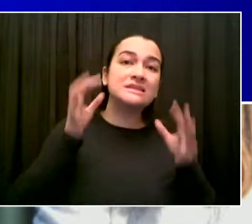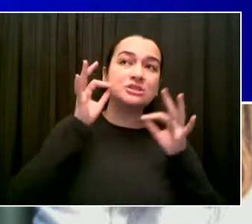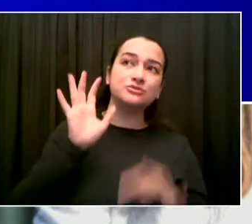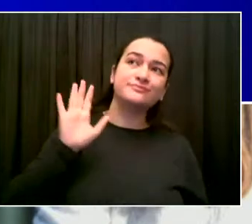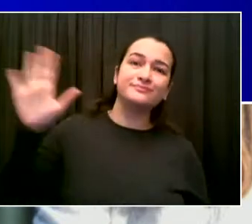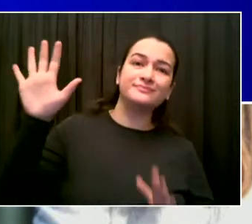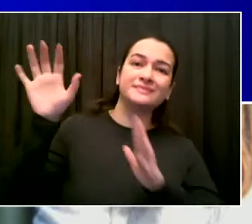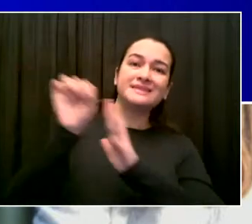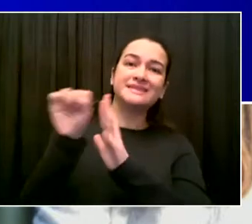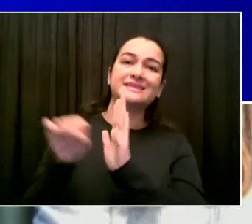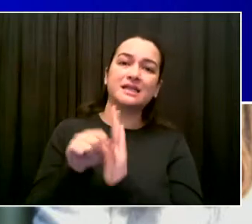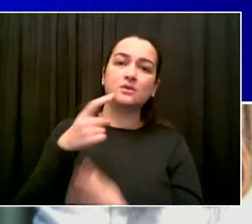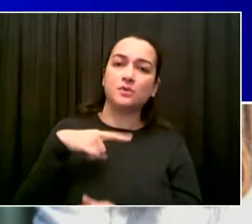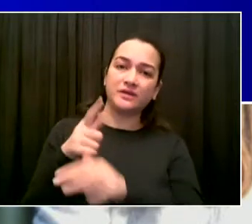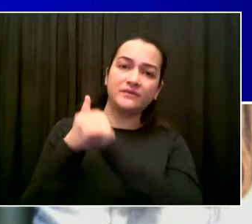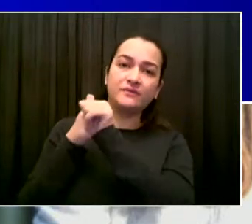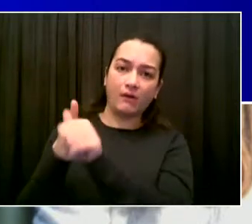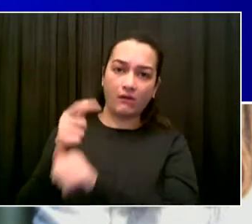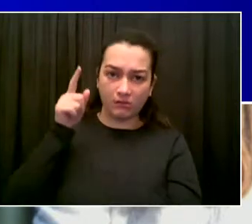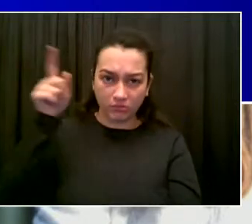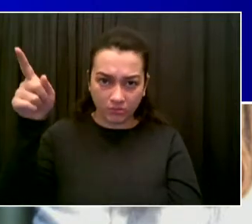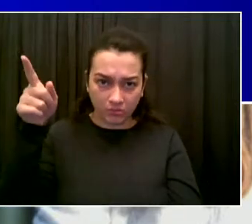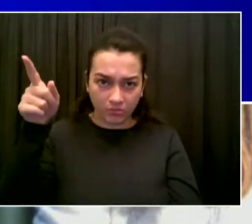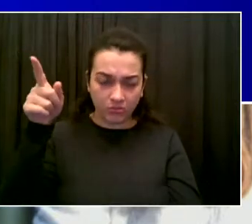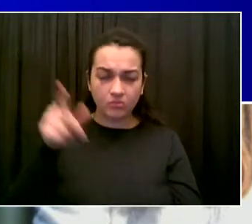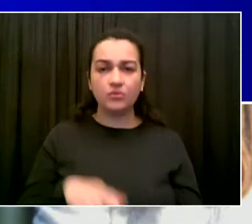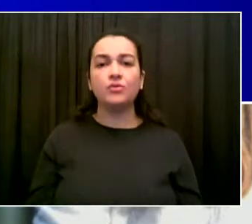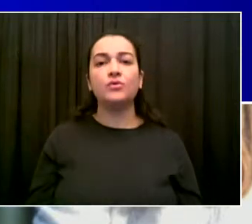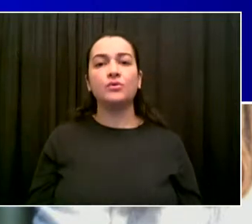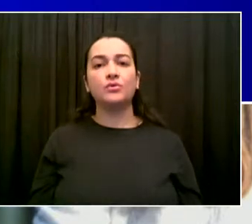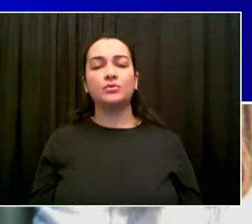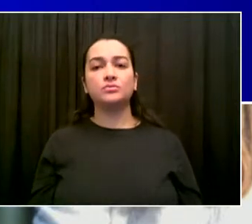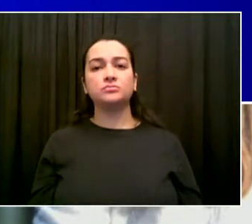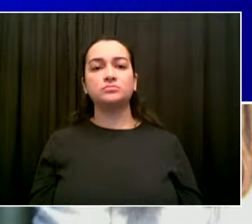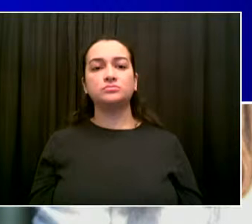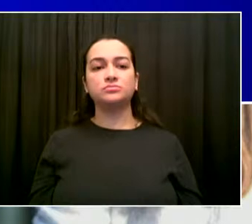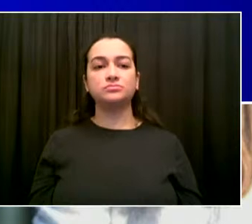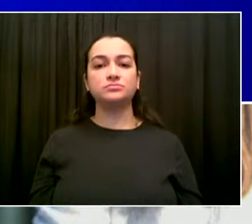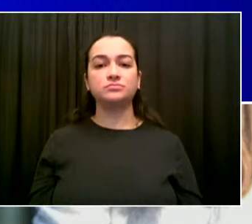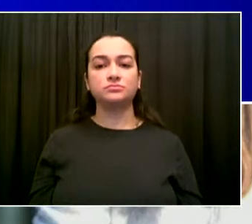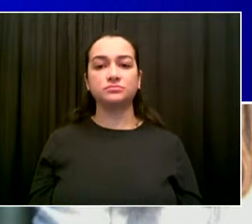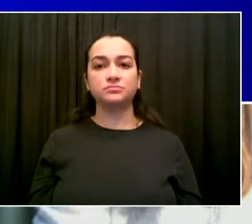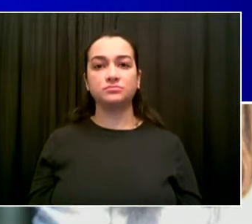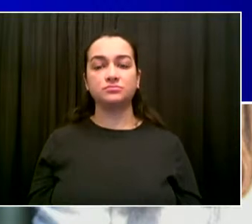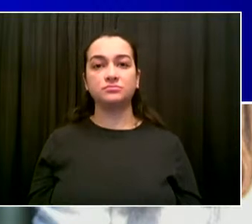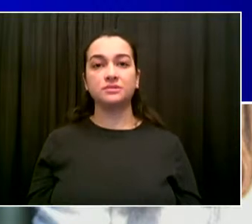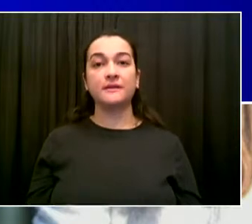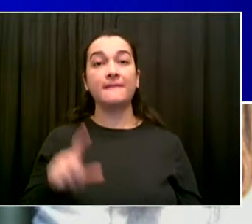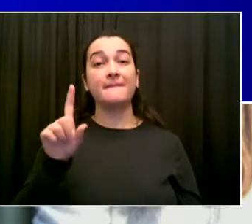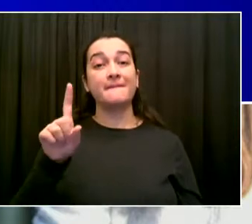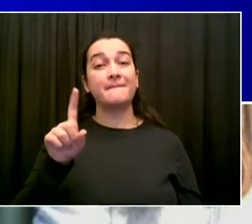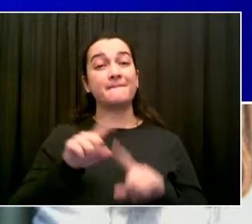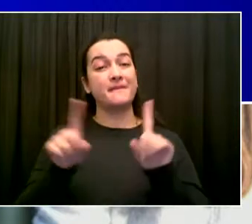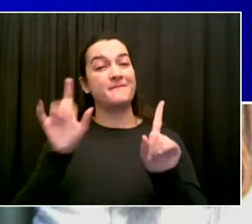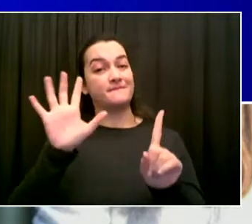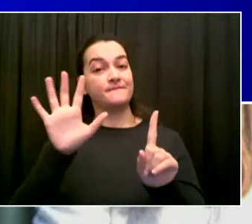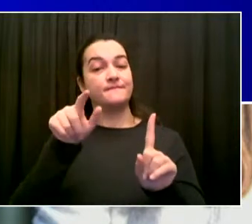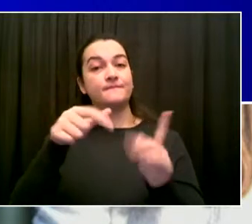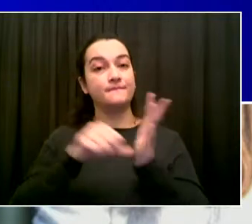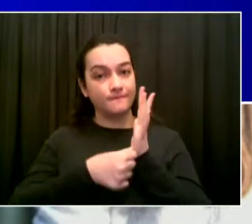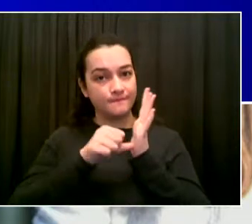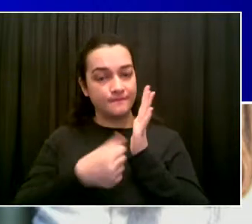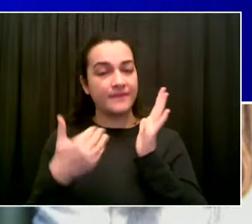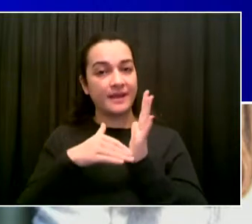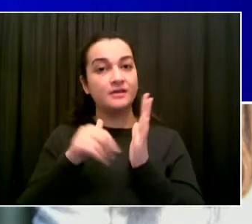and they're fully remote now, this is the last chance to do it. We don't anticipate another opt-in from this point on. So I want to be really